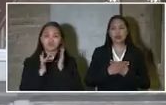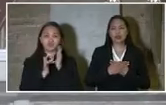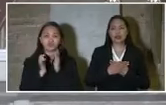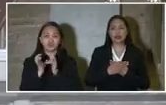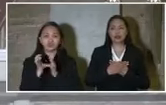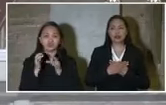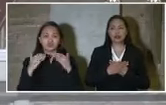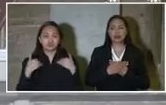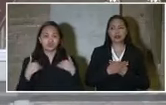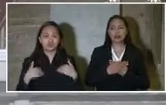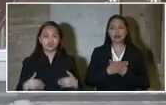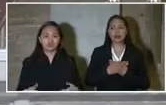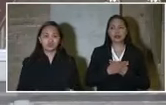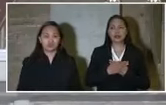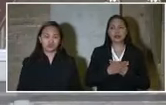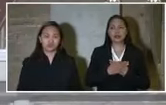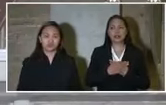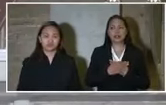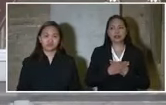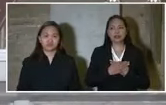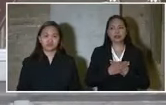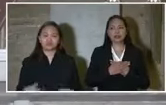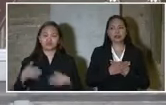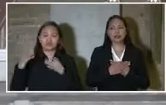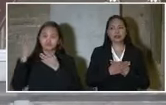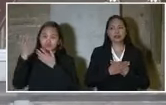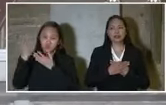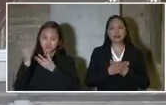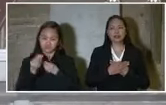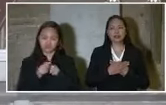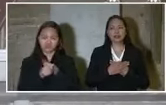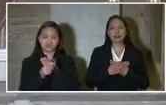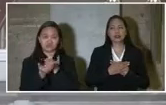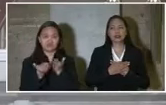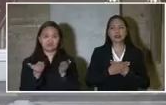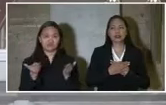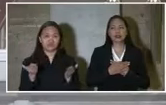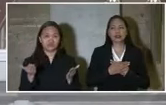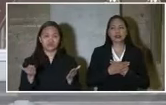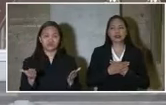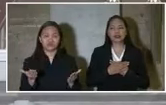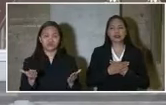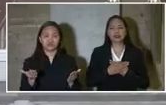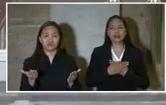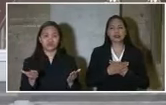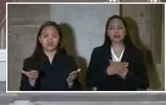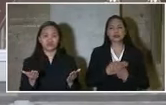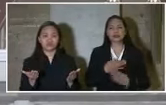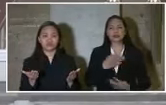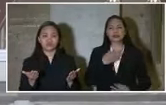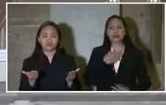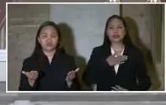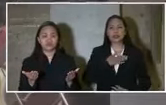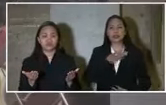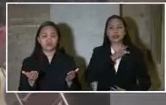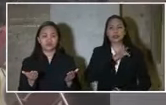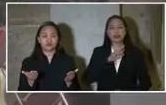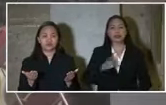body, which will be given up for you."